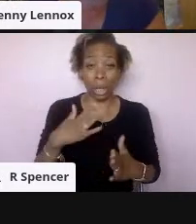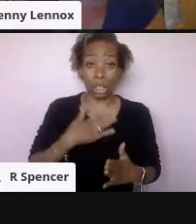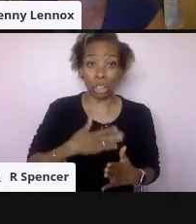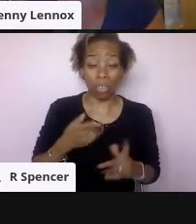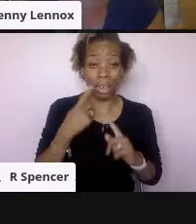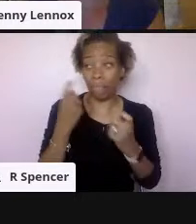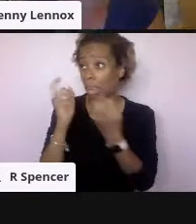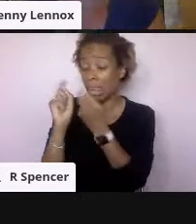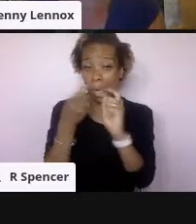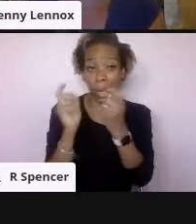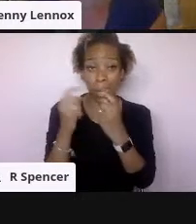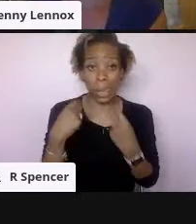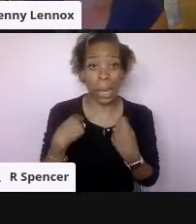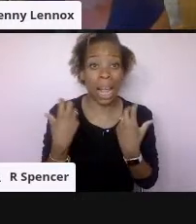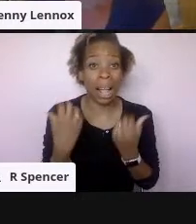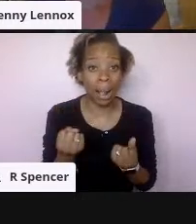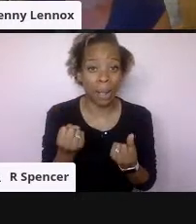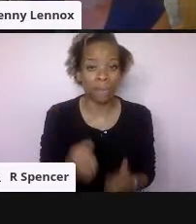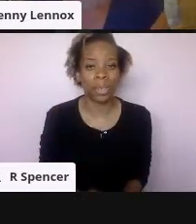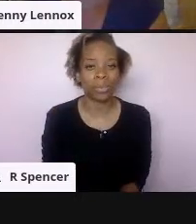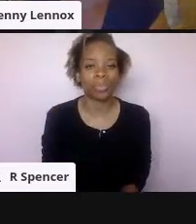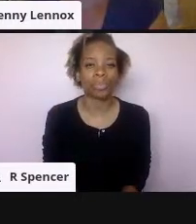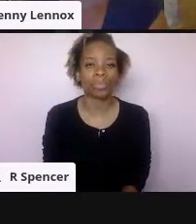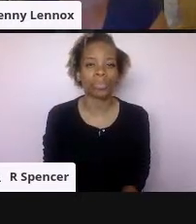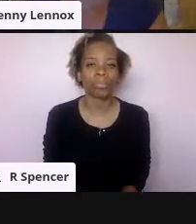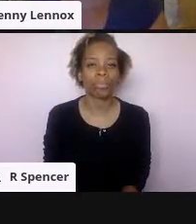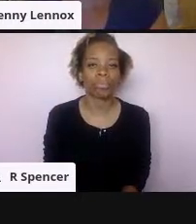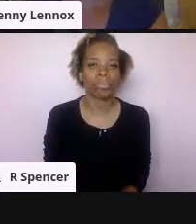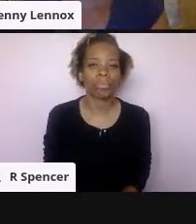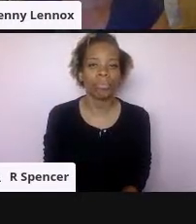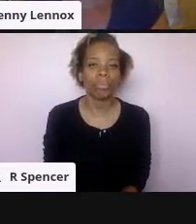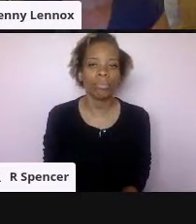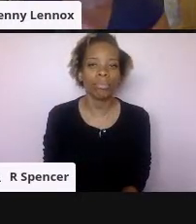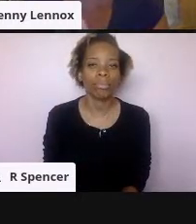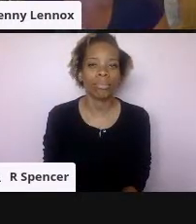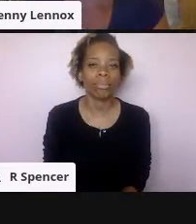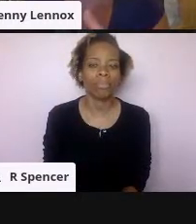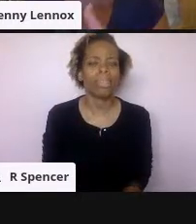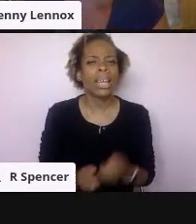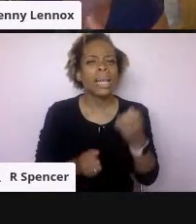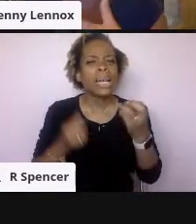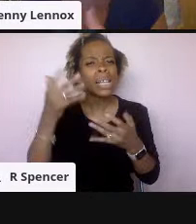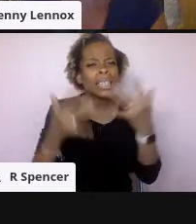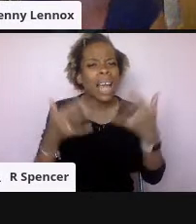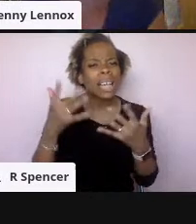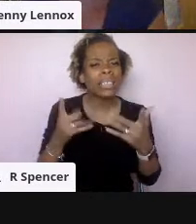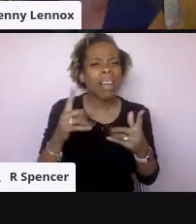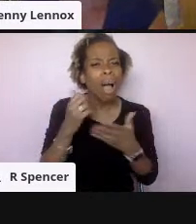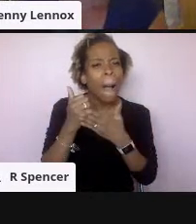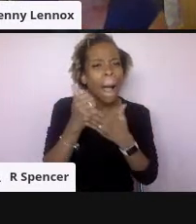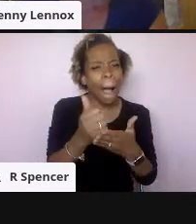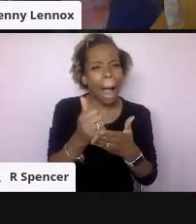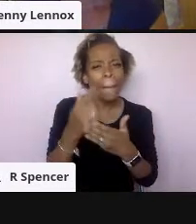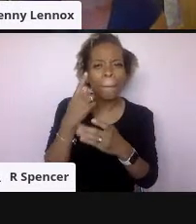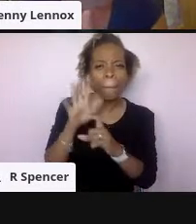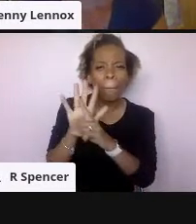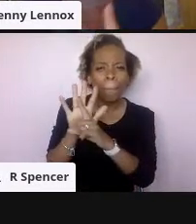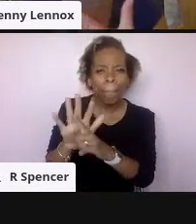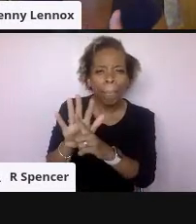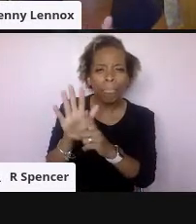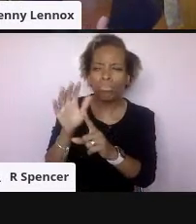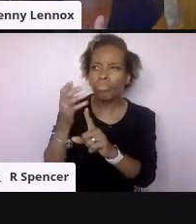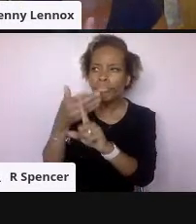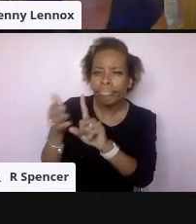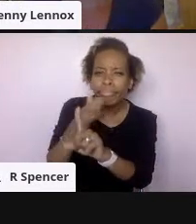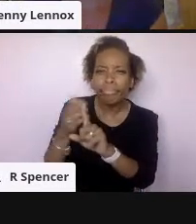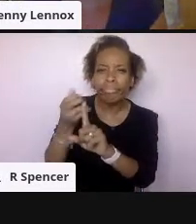So I'll talk a little bit about some of the data that's available to inform negotiations. And actually some of this is what Jenny's already talked through. There